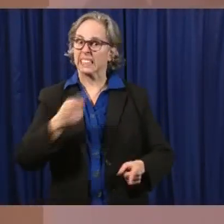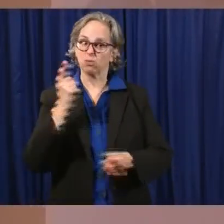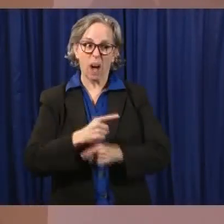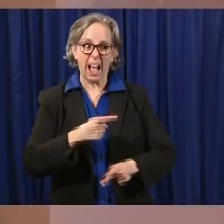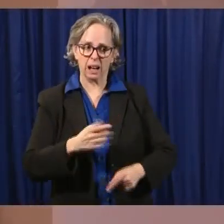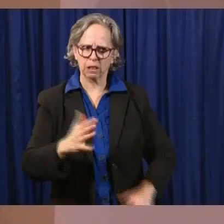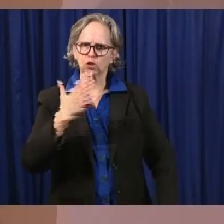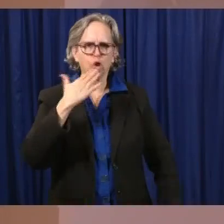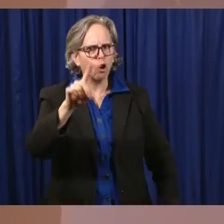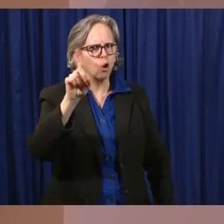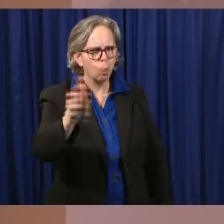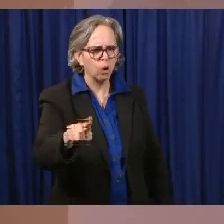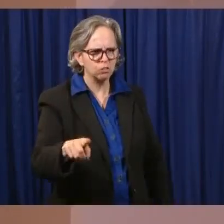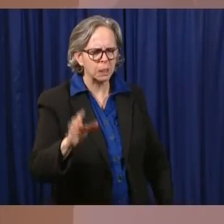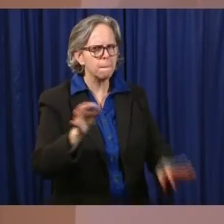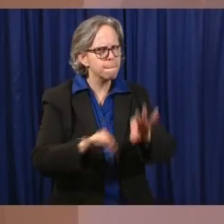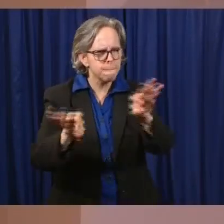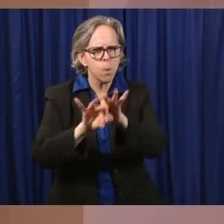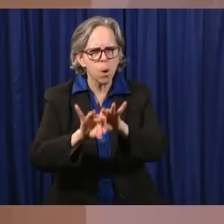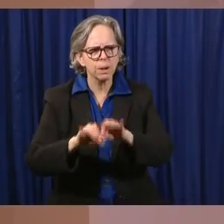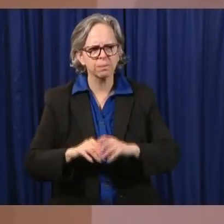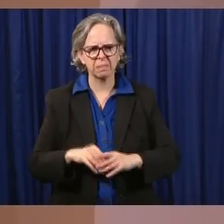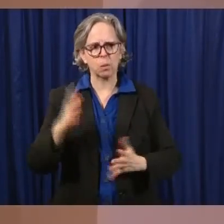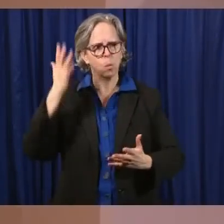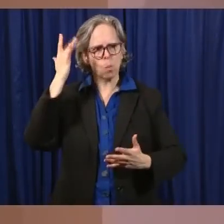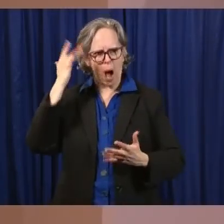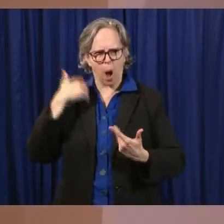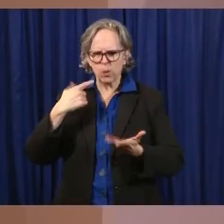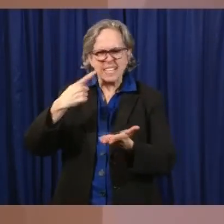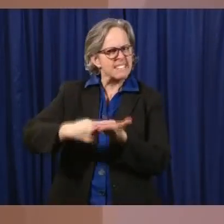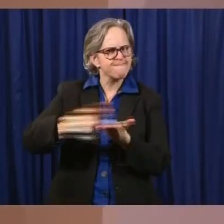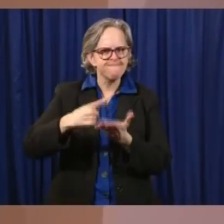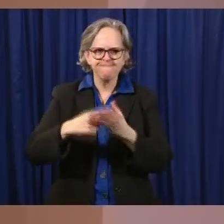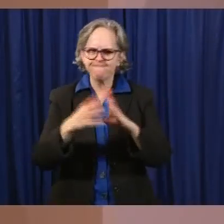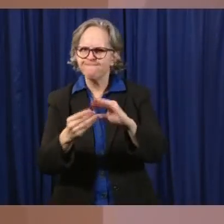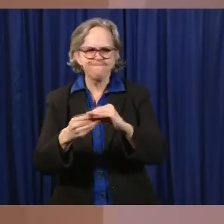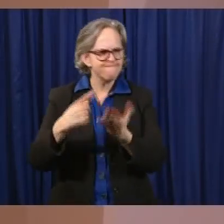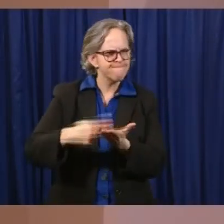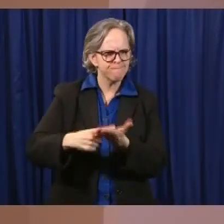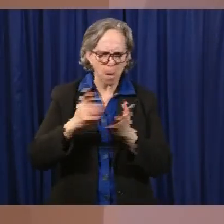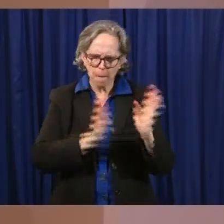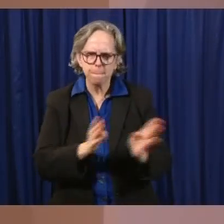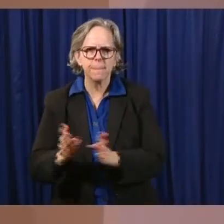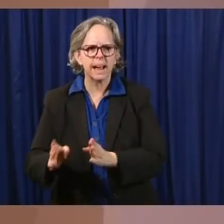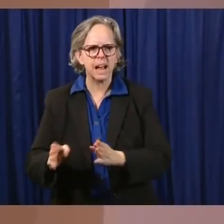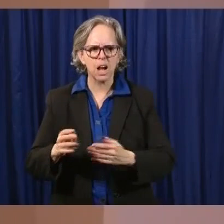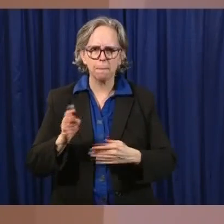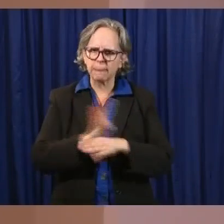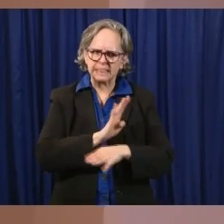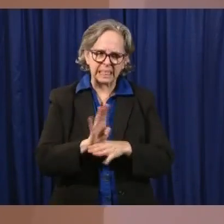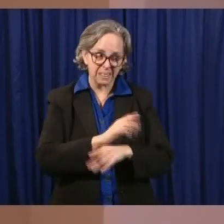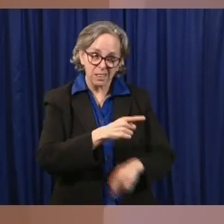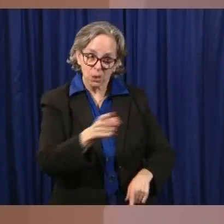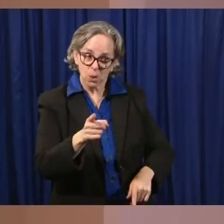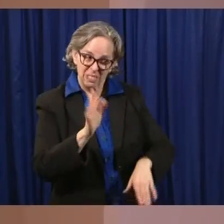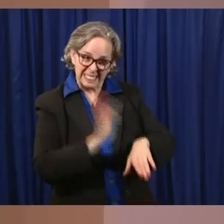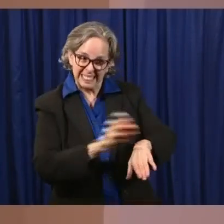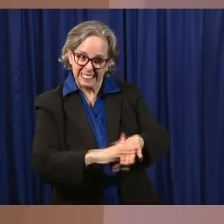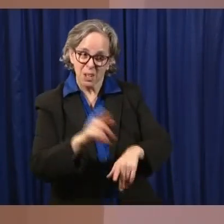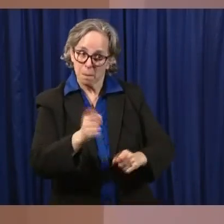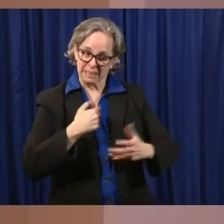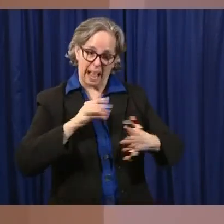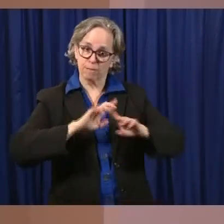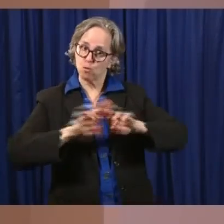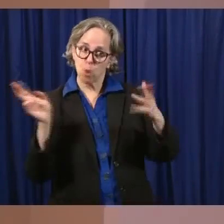it, so that we can prepare business for what they're going to need to do to be, you know, at the